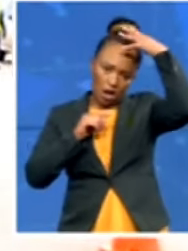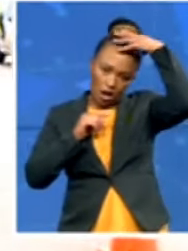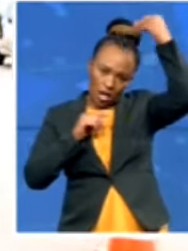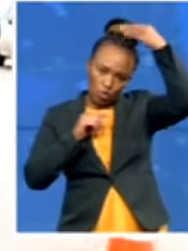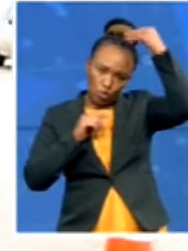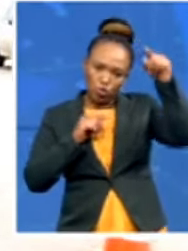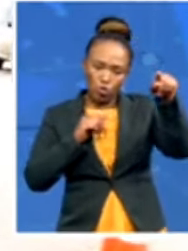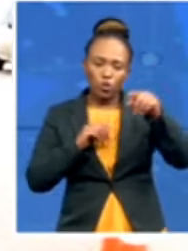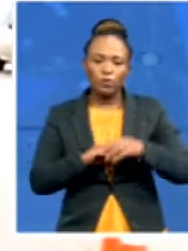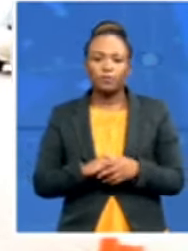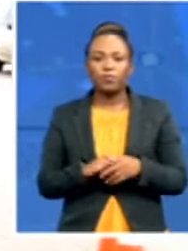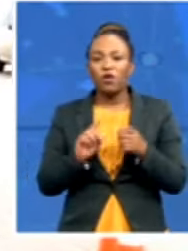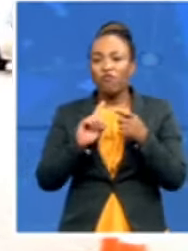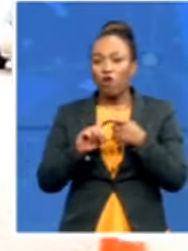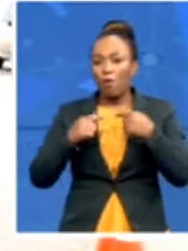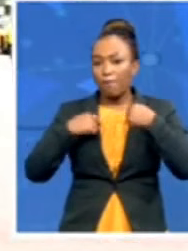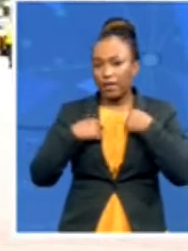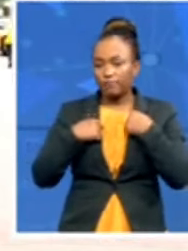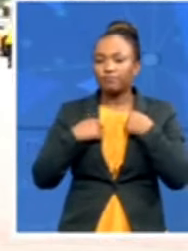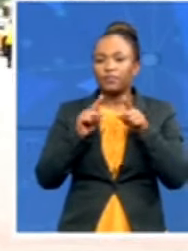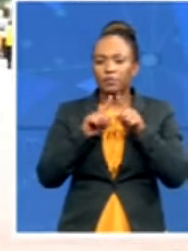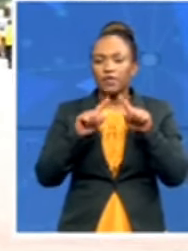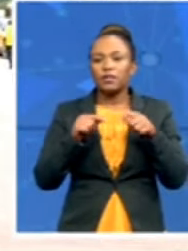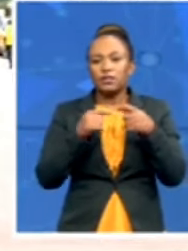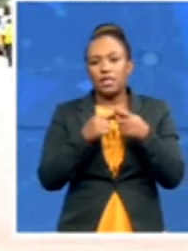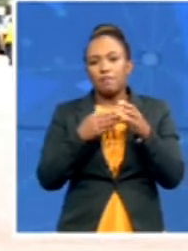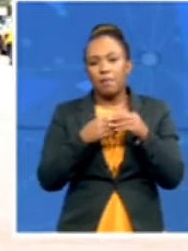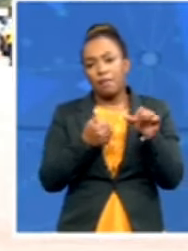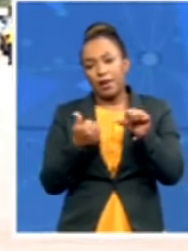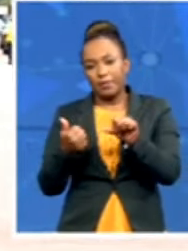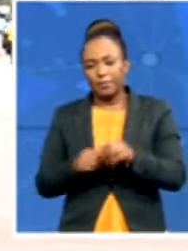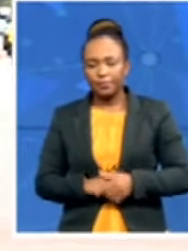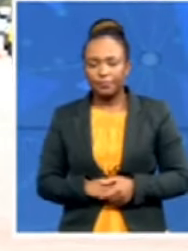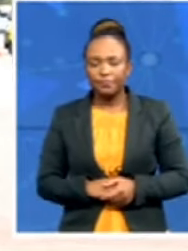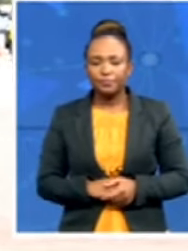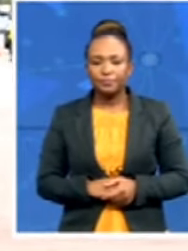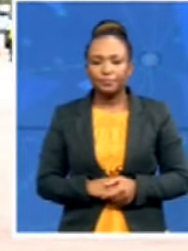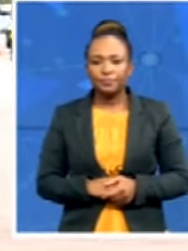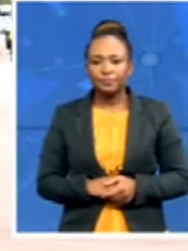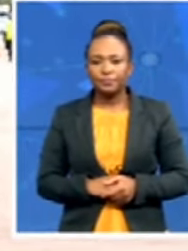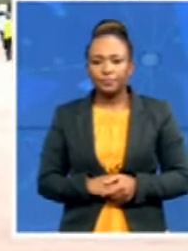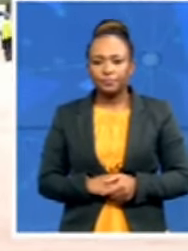and other team members, it's back to you for now. Of course, we'll be monitoring